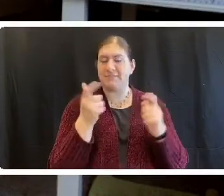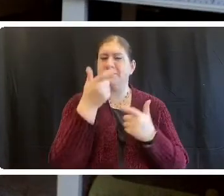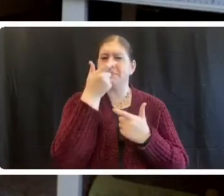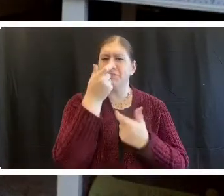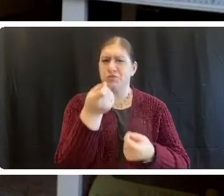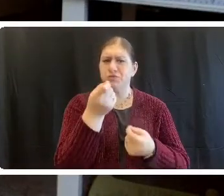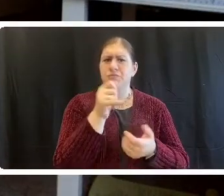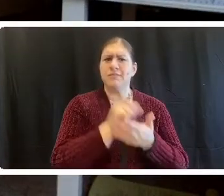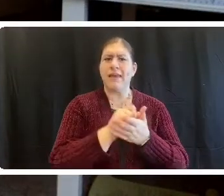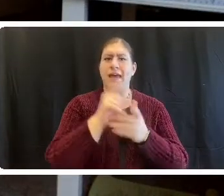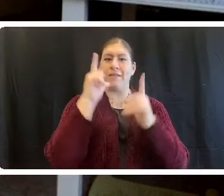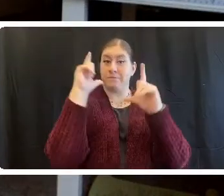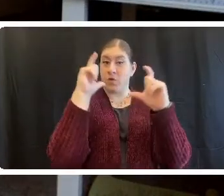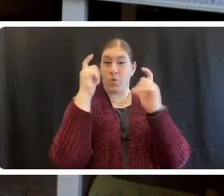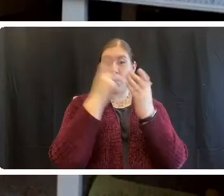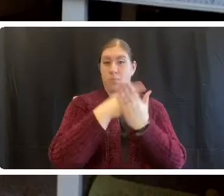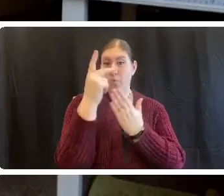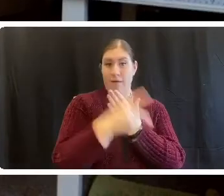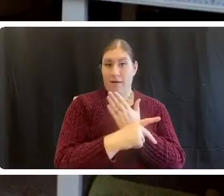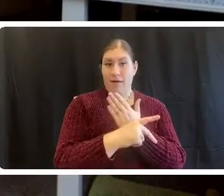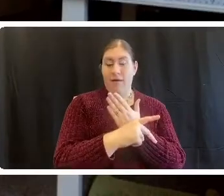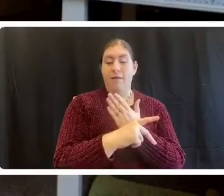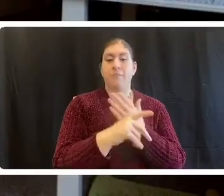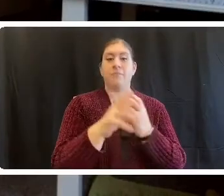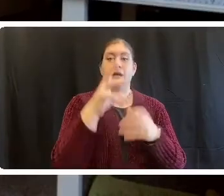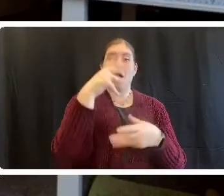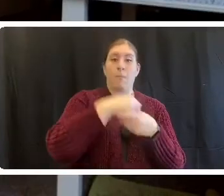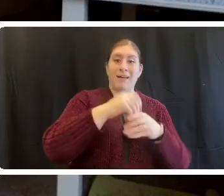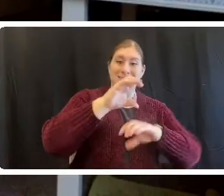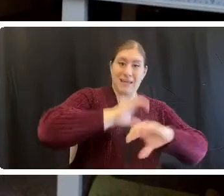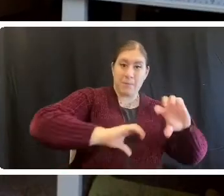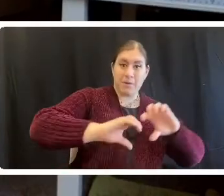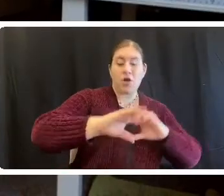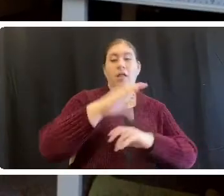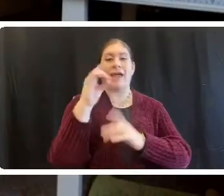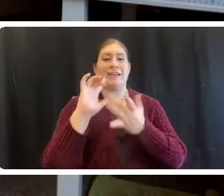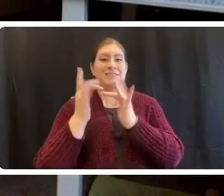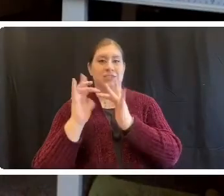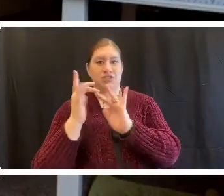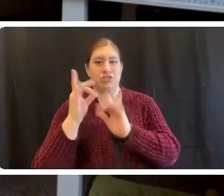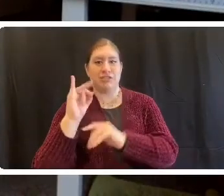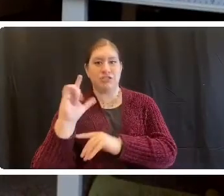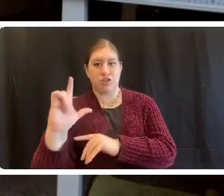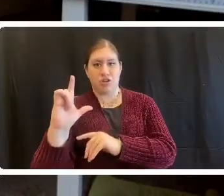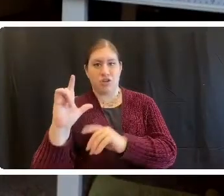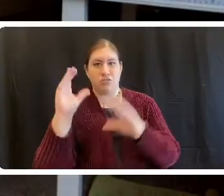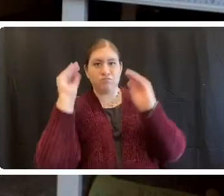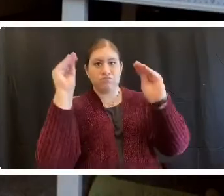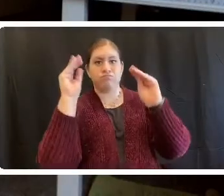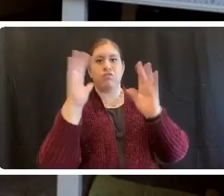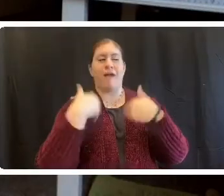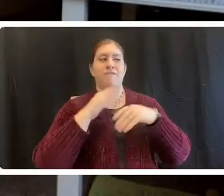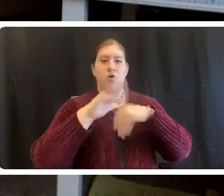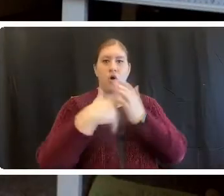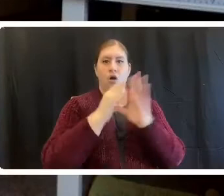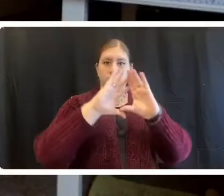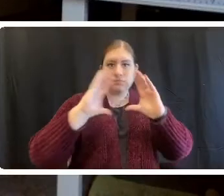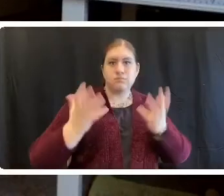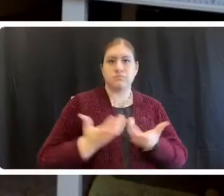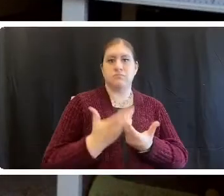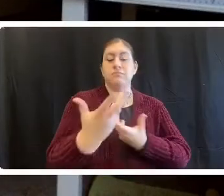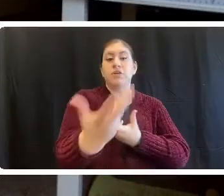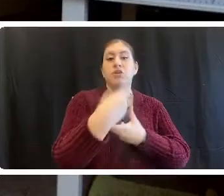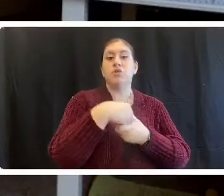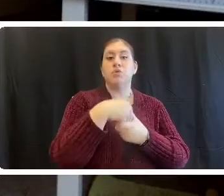interesting about the photo program is it combines both chemical and digital instruction. So you get the whole gamut,